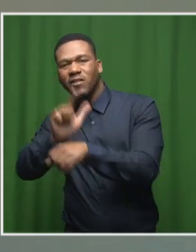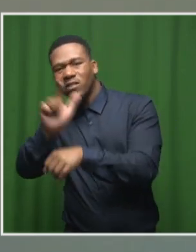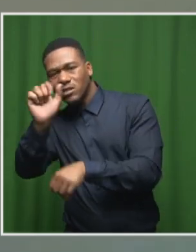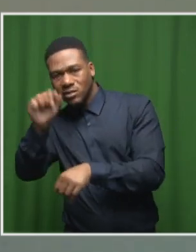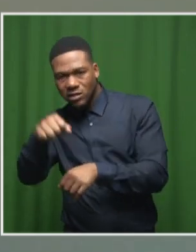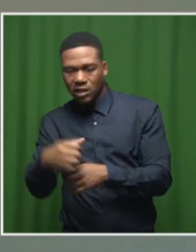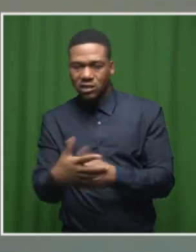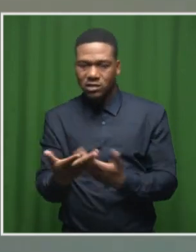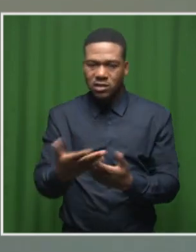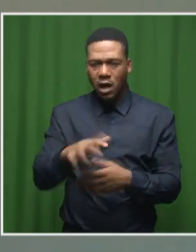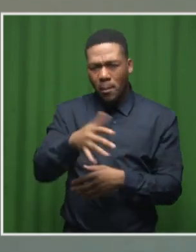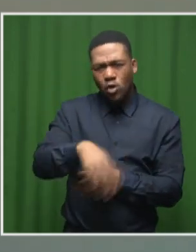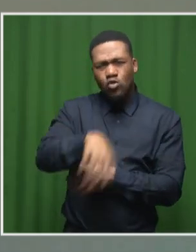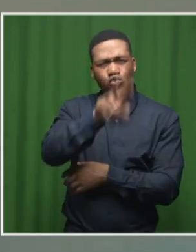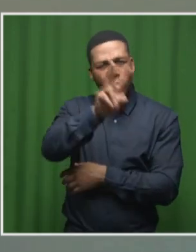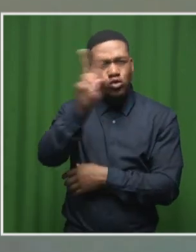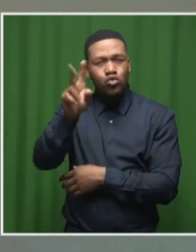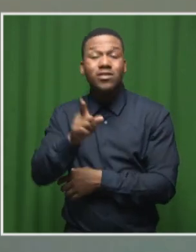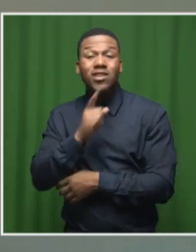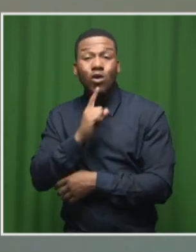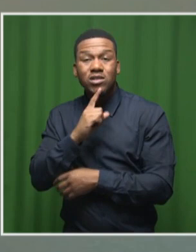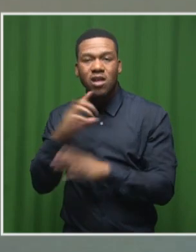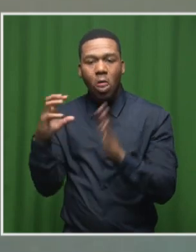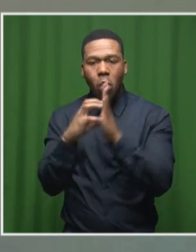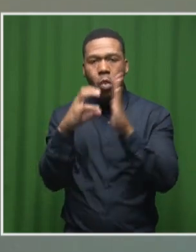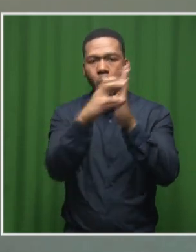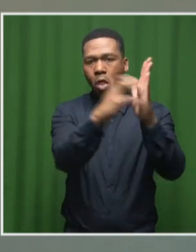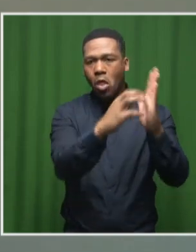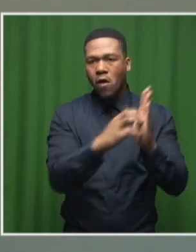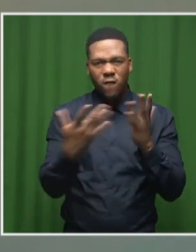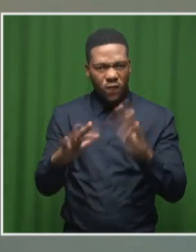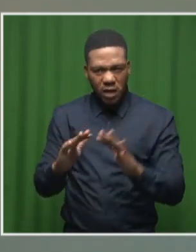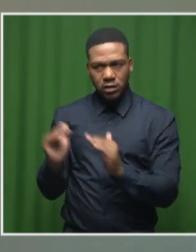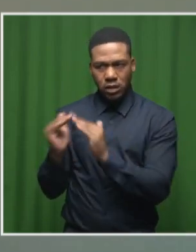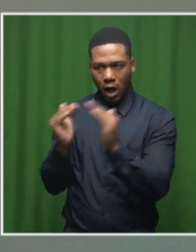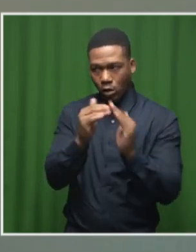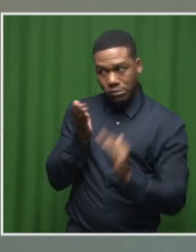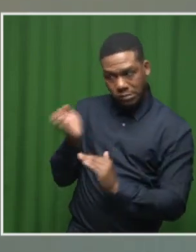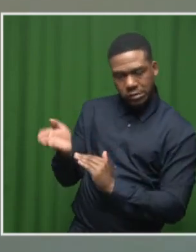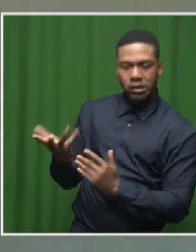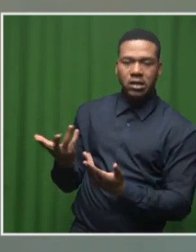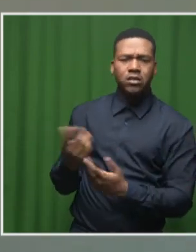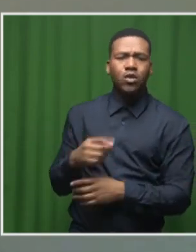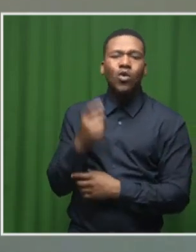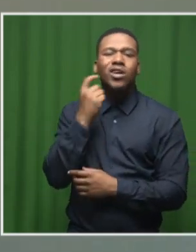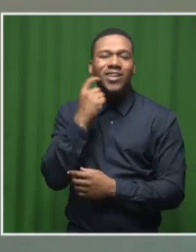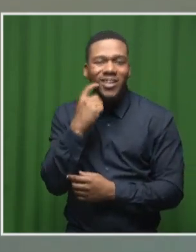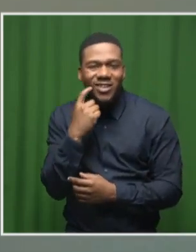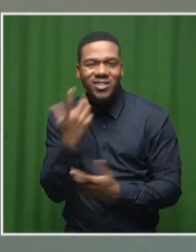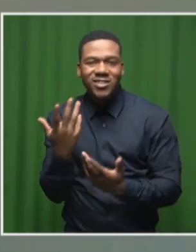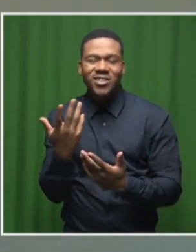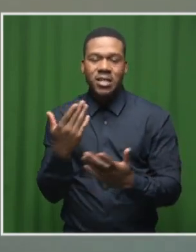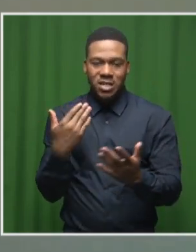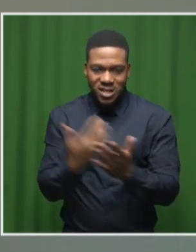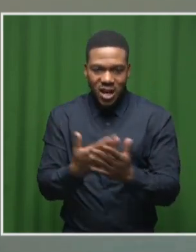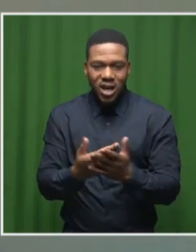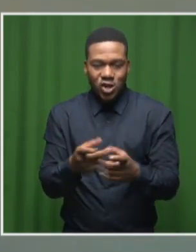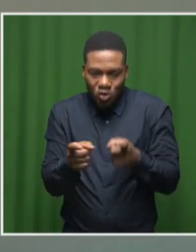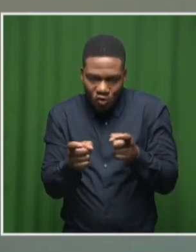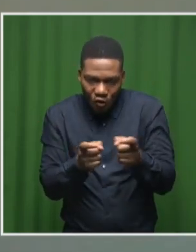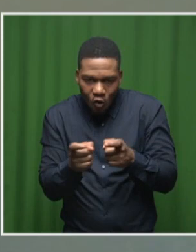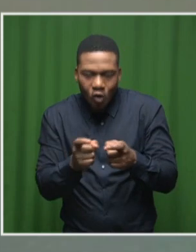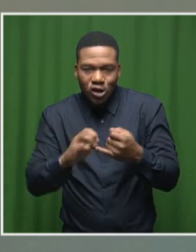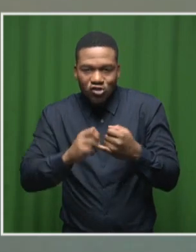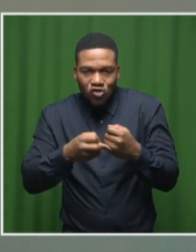meters that we had installed. So it was a little bit easier for us to pilot